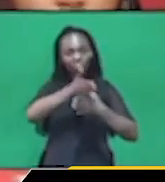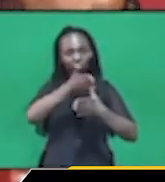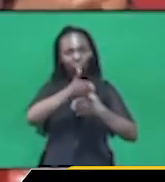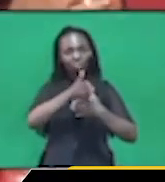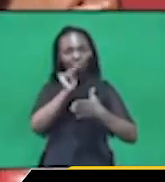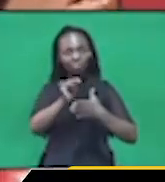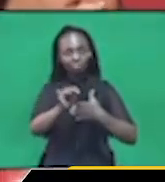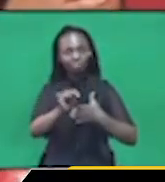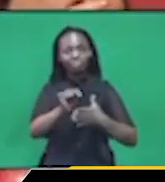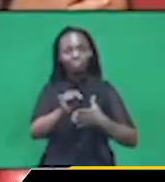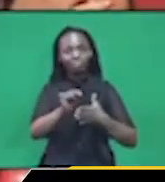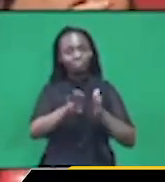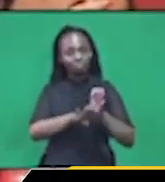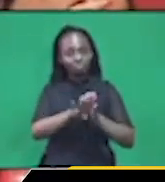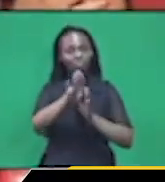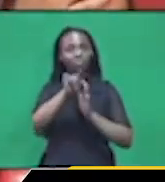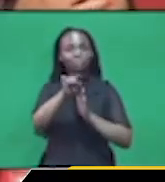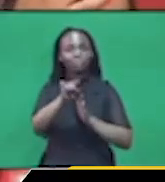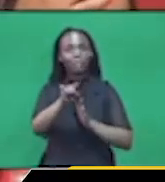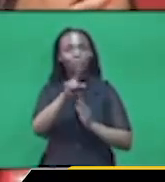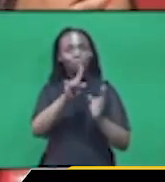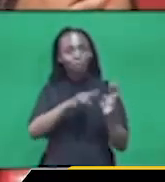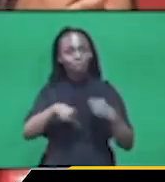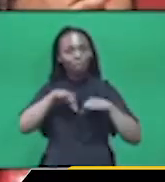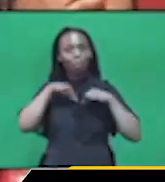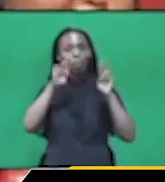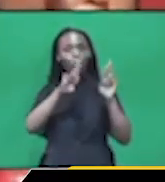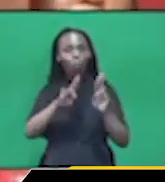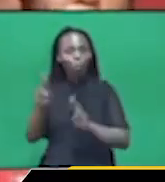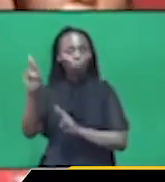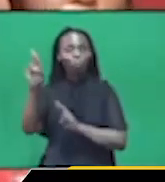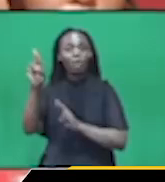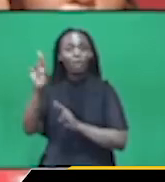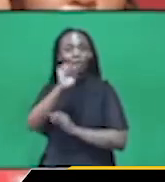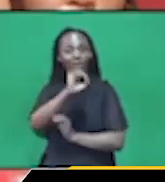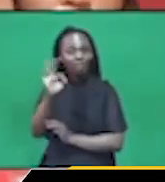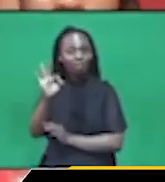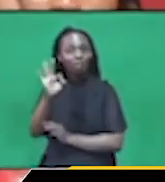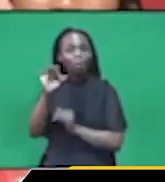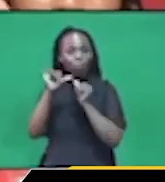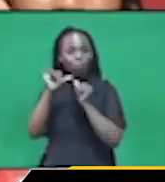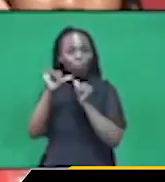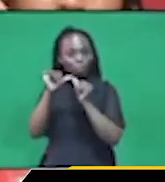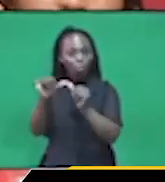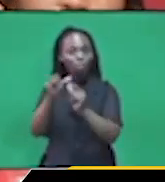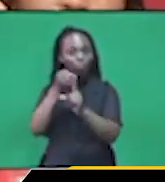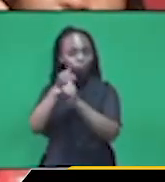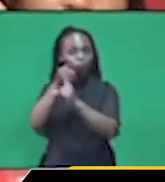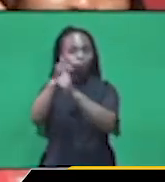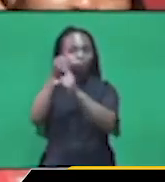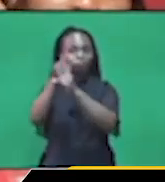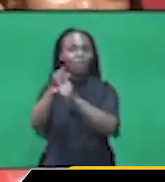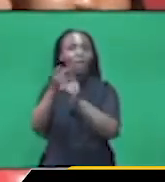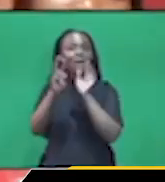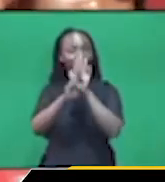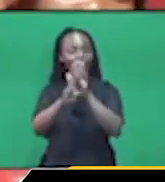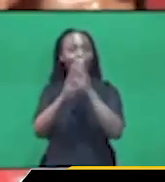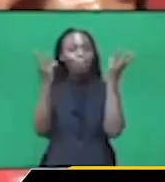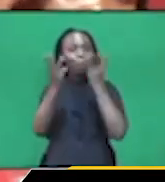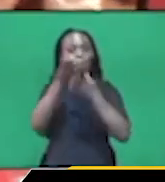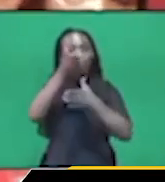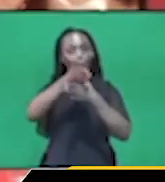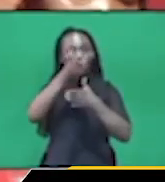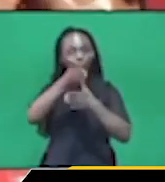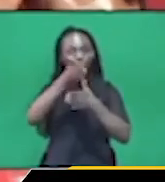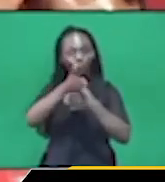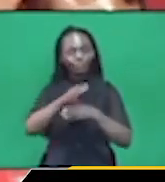hope that the EFF will continue to fight on the side of the working class. Most